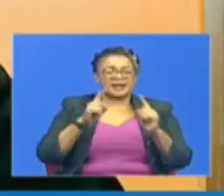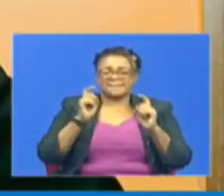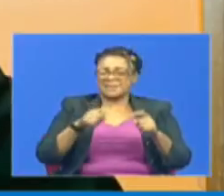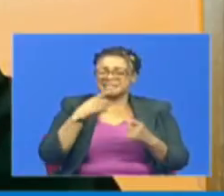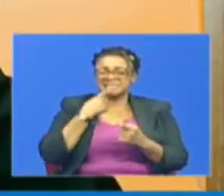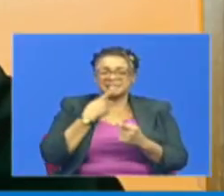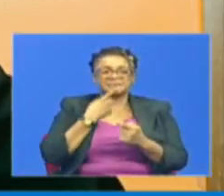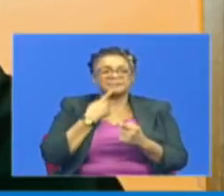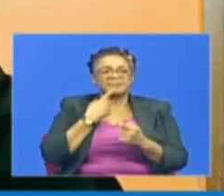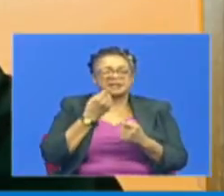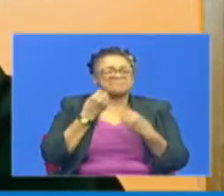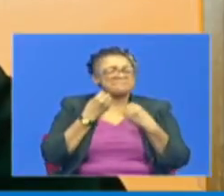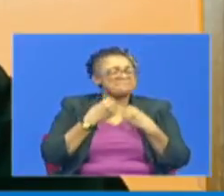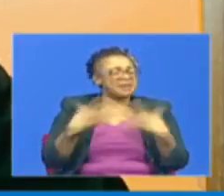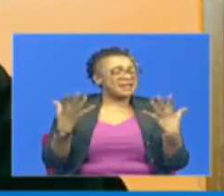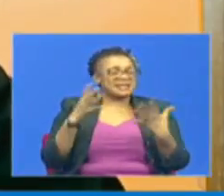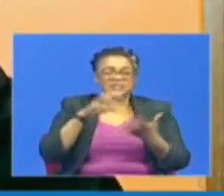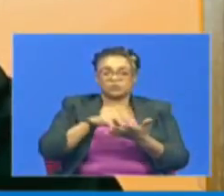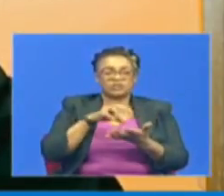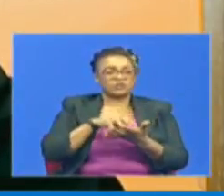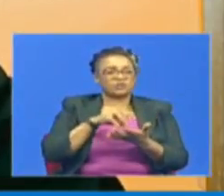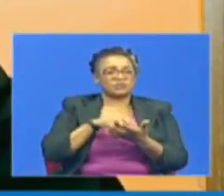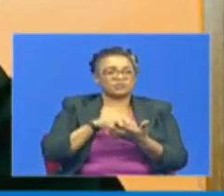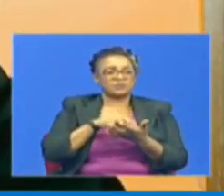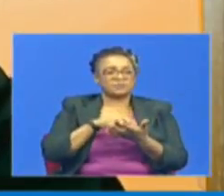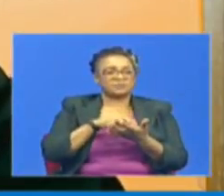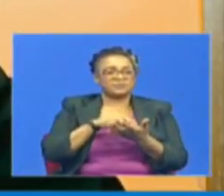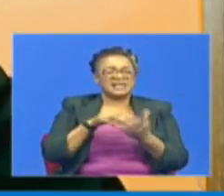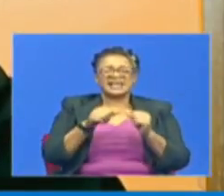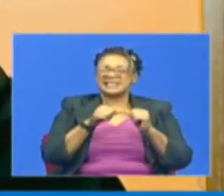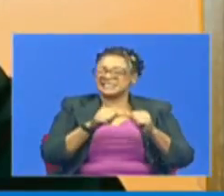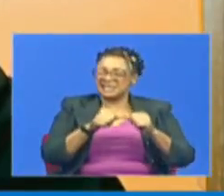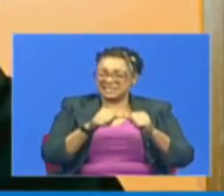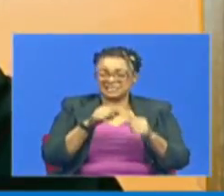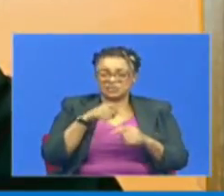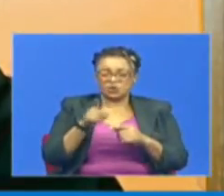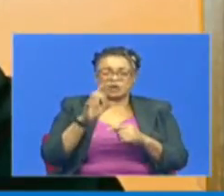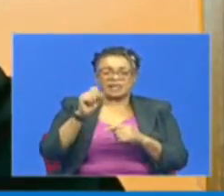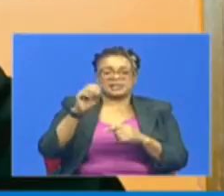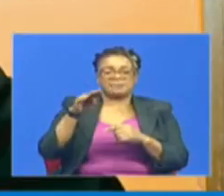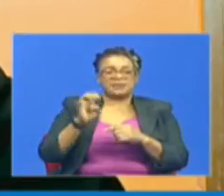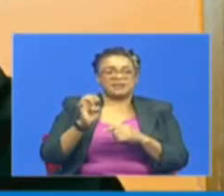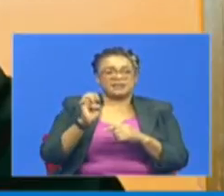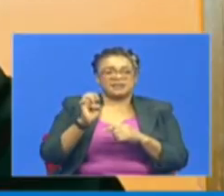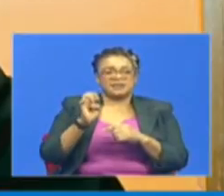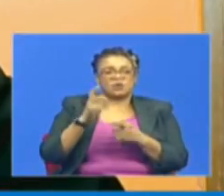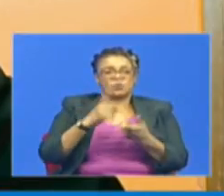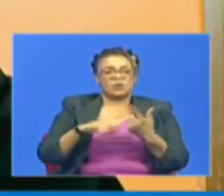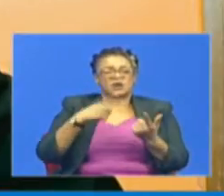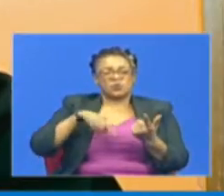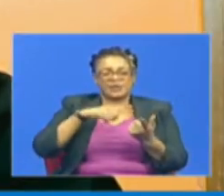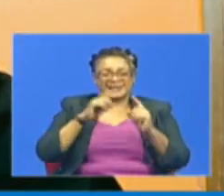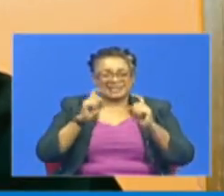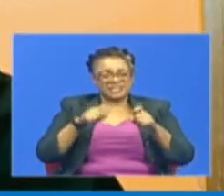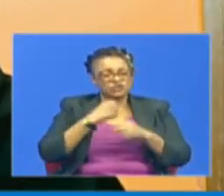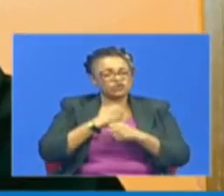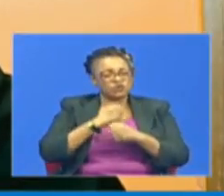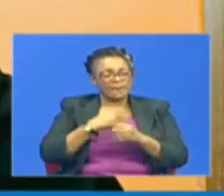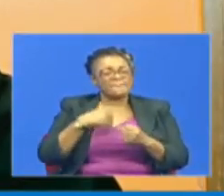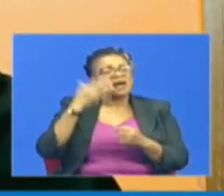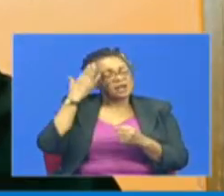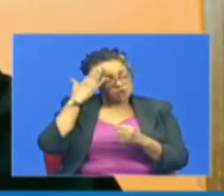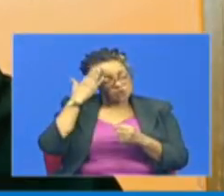seen in many instances resilience on the part of the SMEs. And I think what we really need to do, and I know the